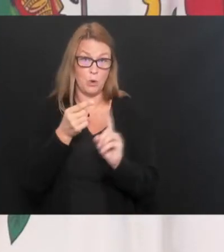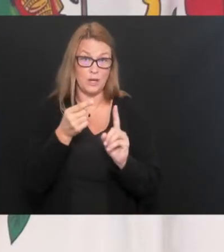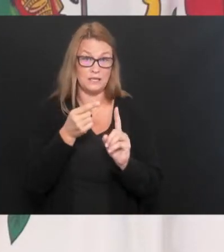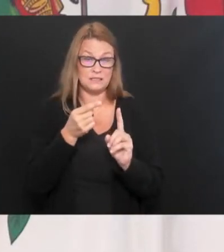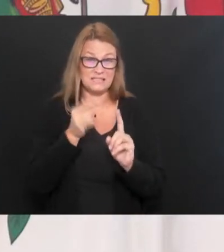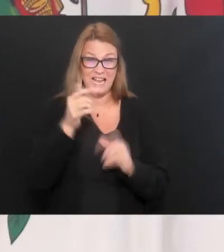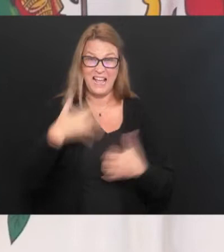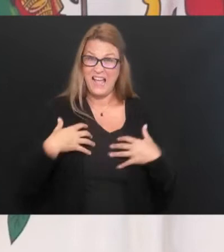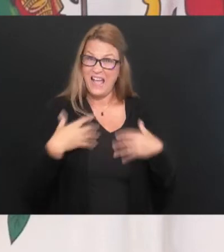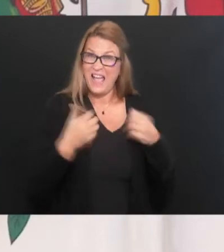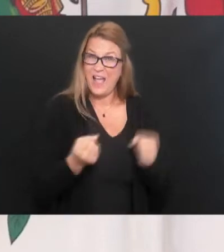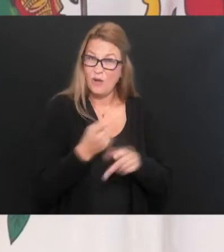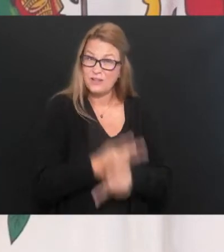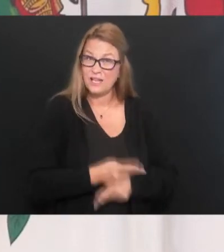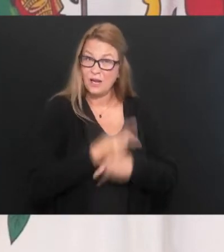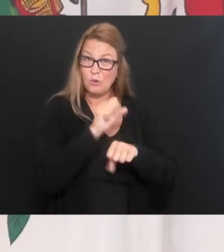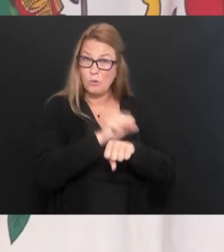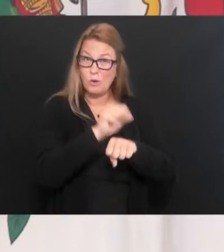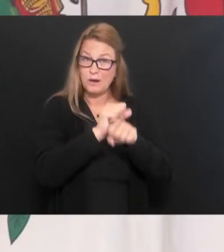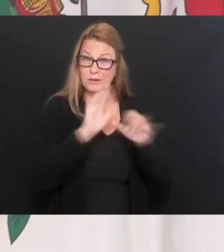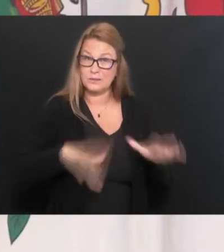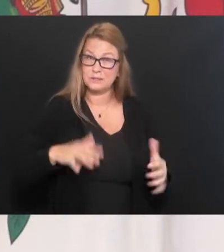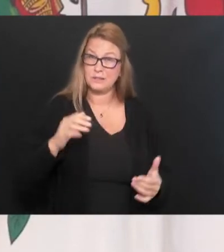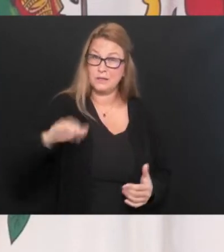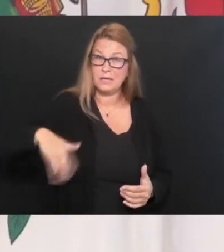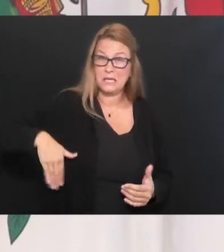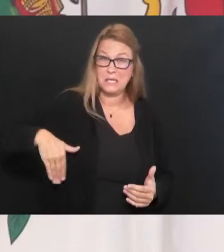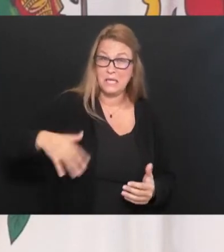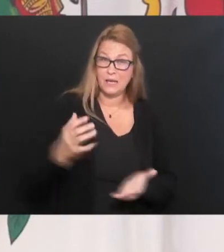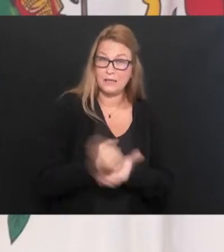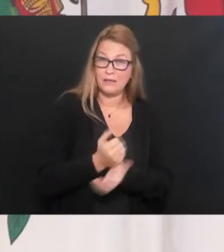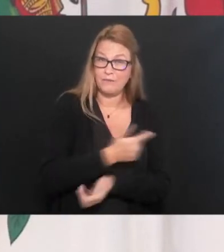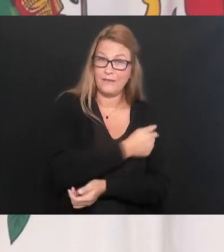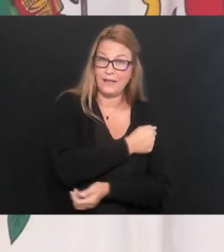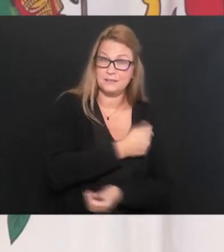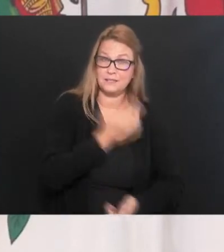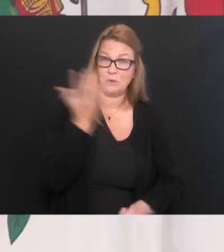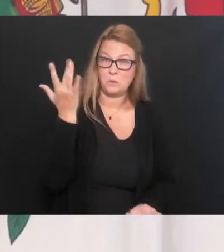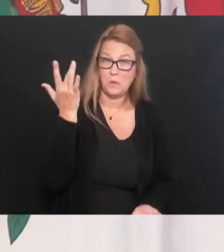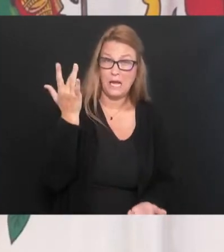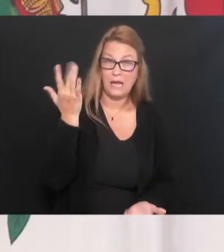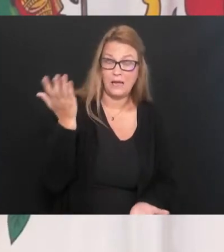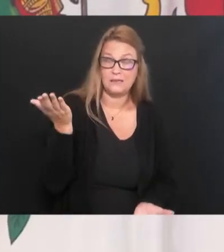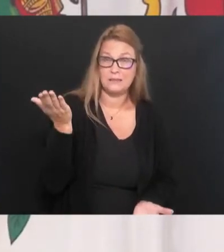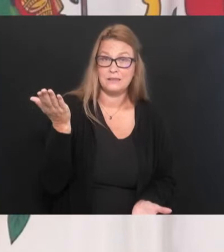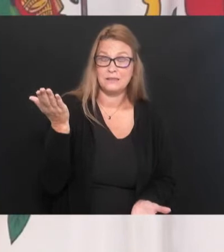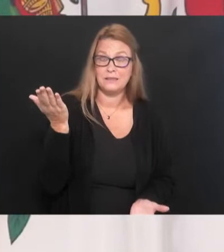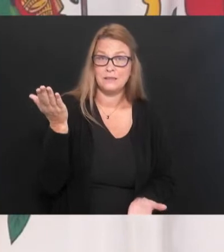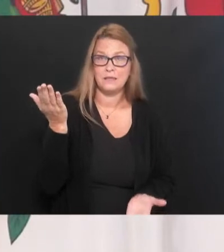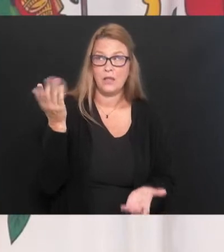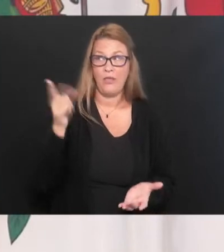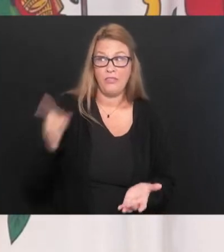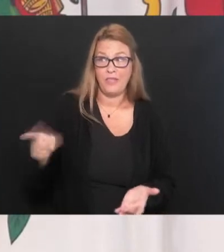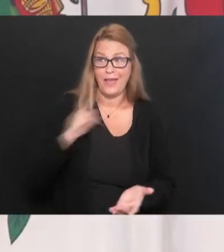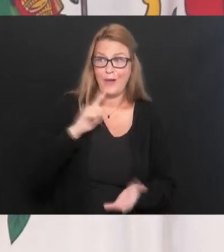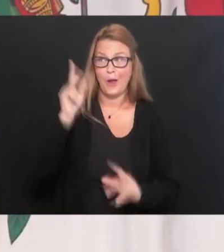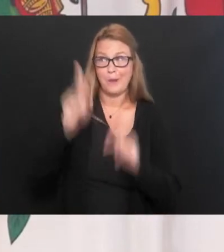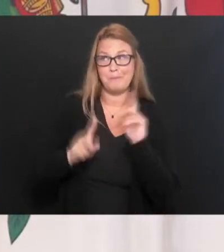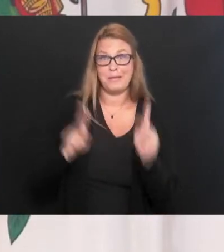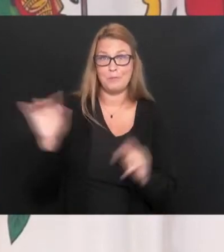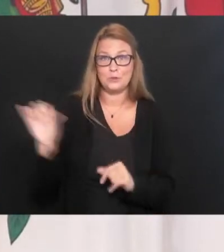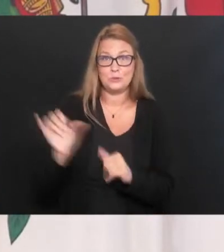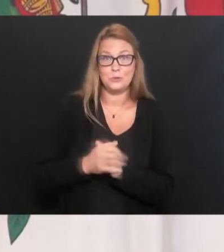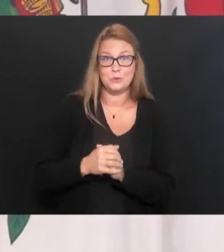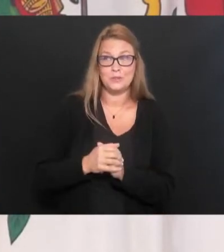of them that aren't vaccinated. And we said, they're people just like all of us. And they